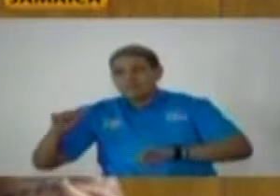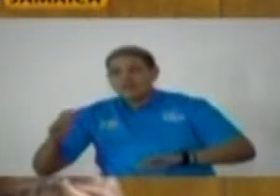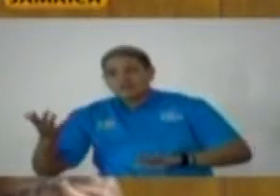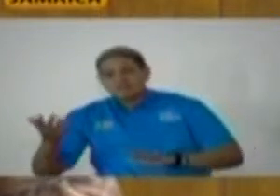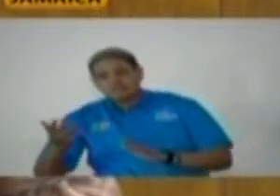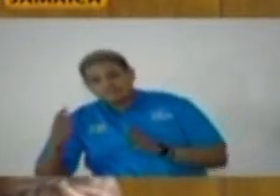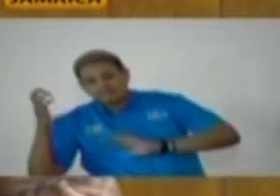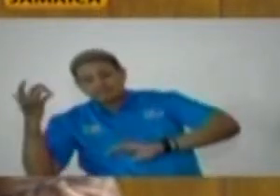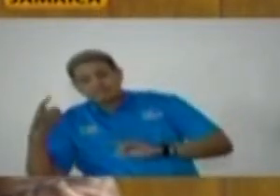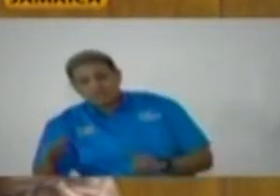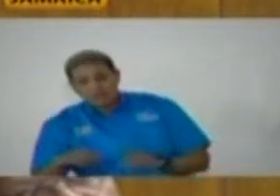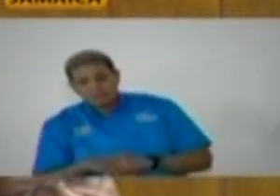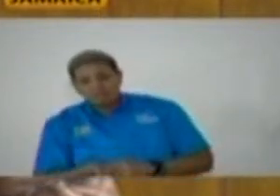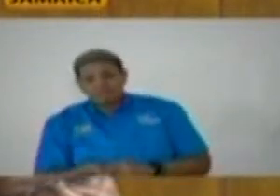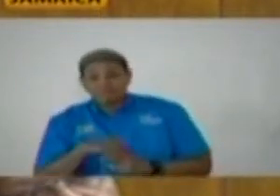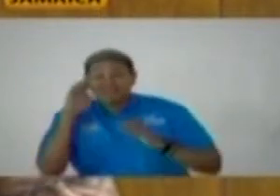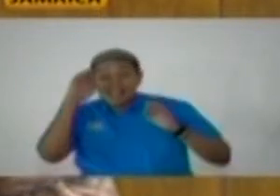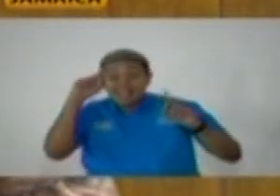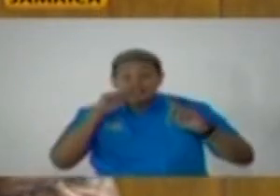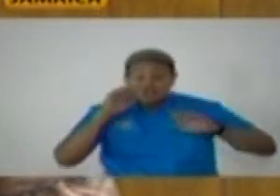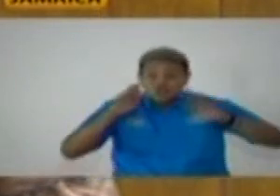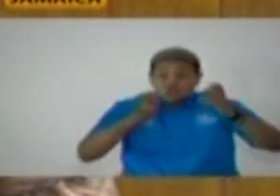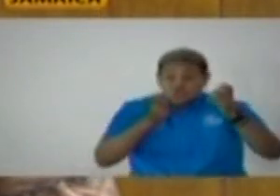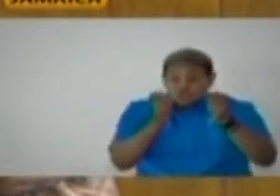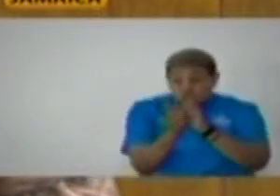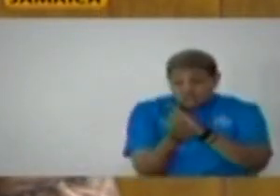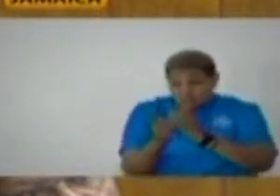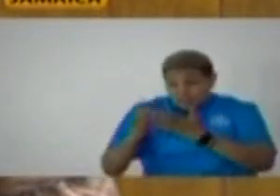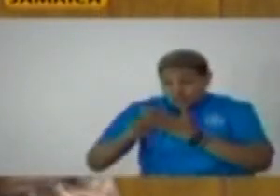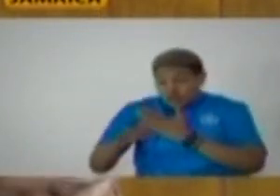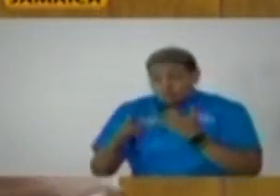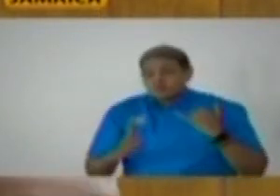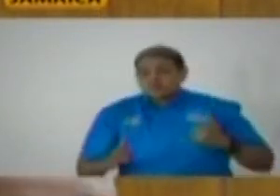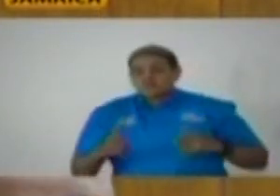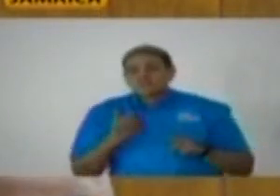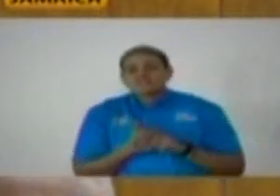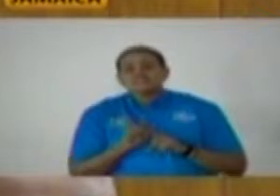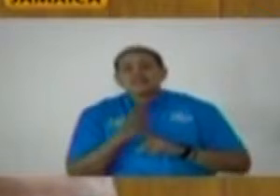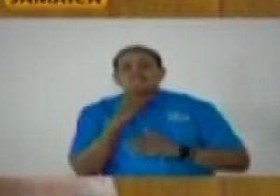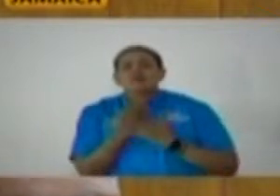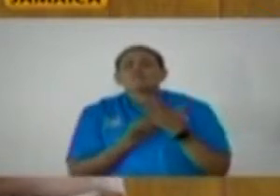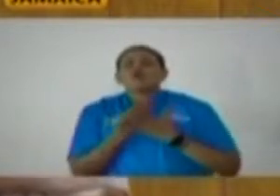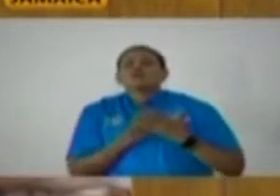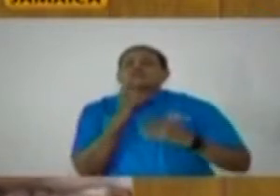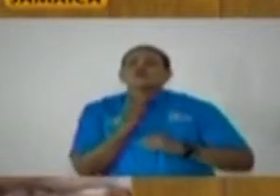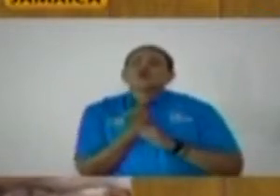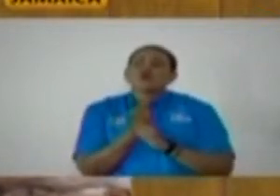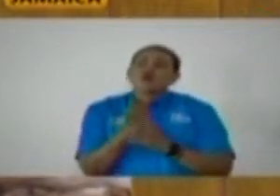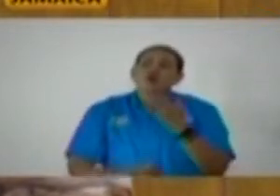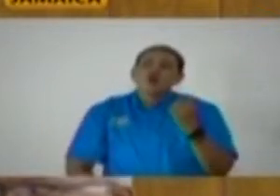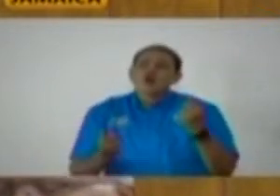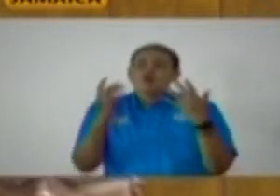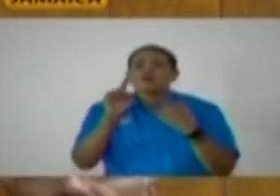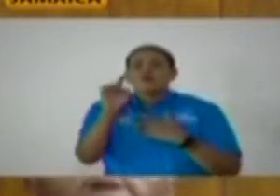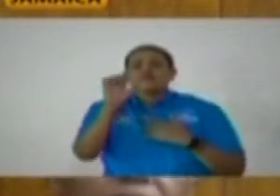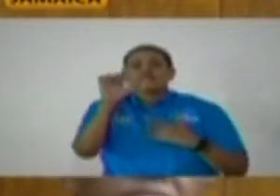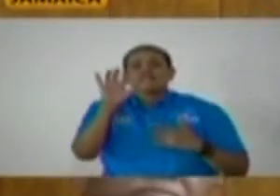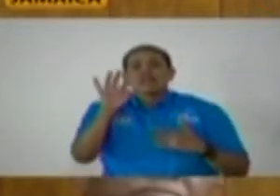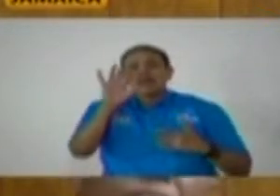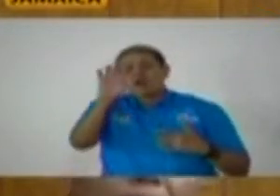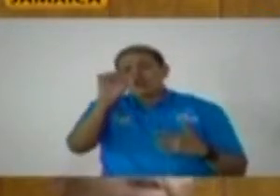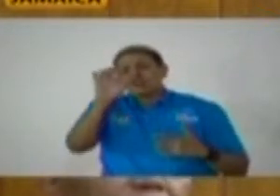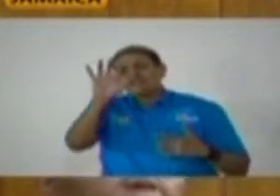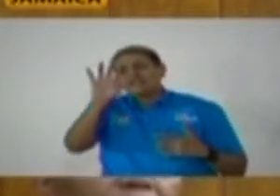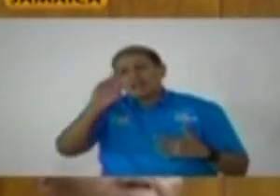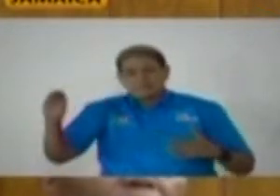loss. The Education Transformation Program, which is budgeted to cost $159 million for this